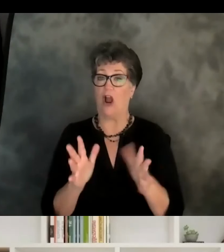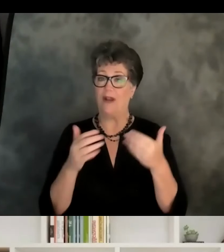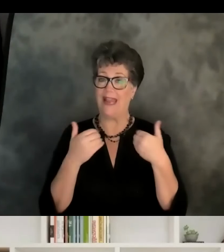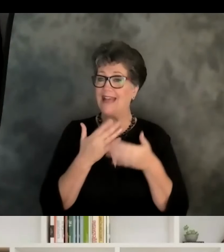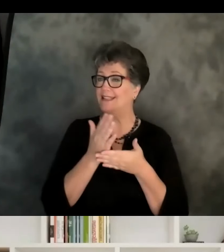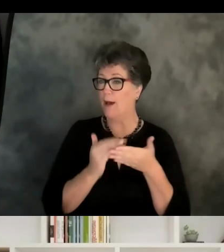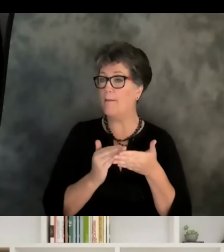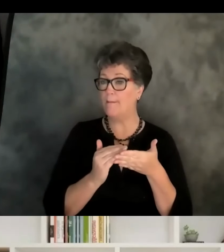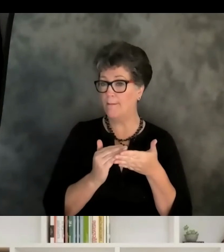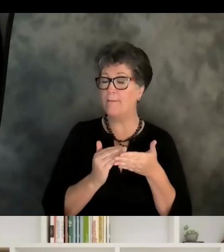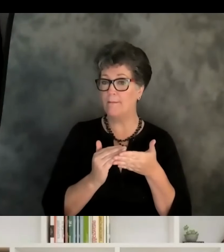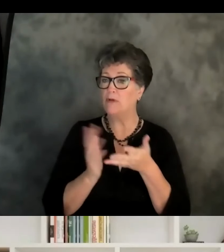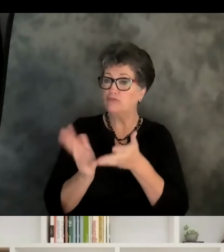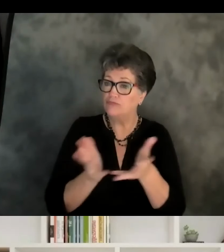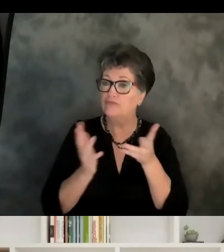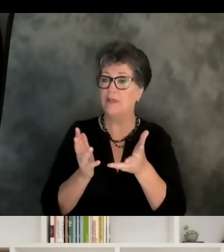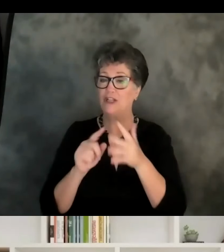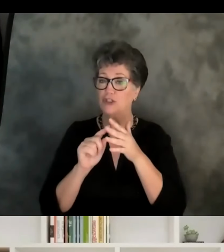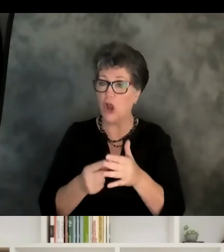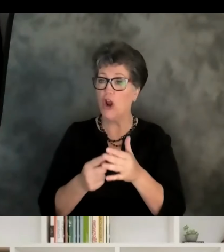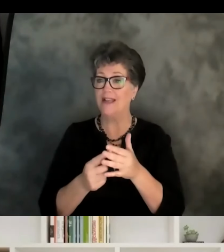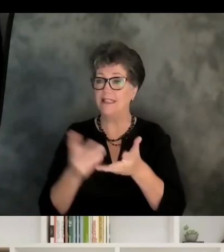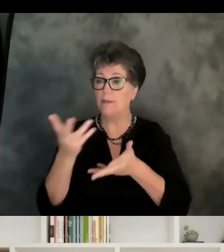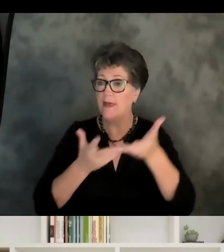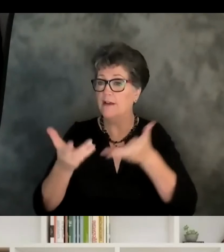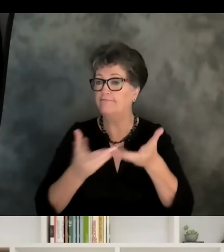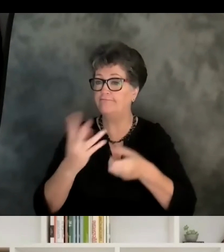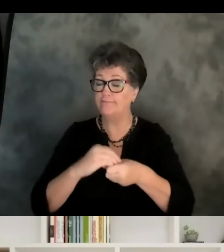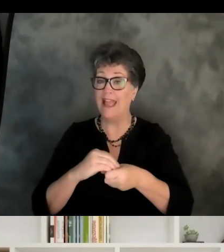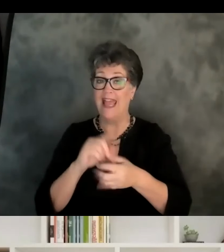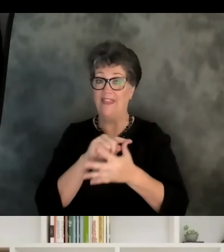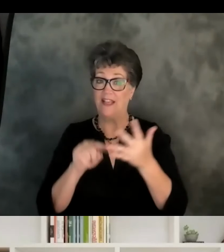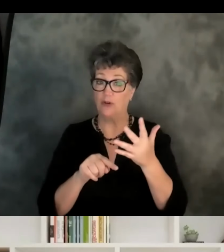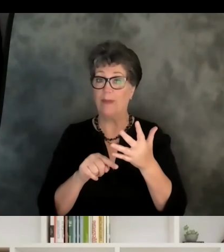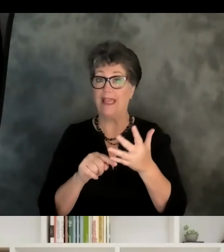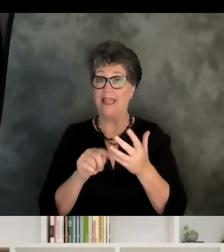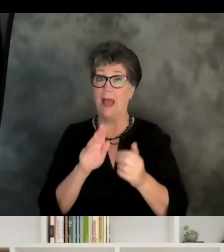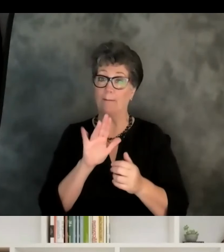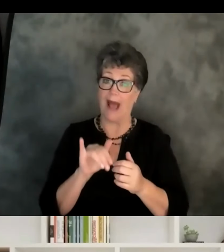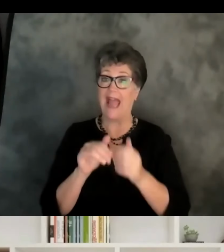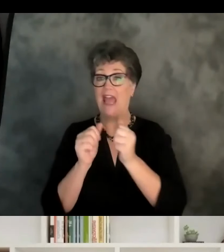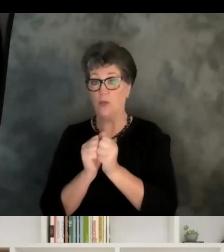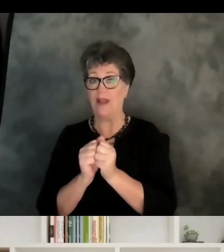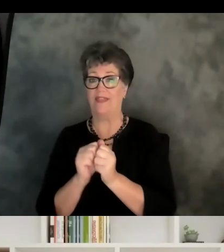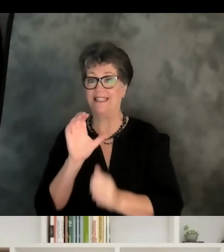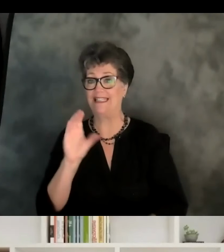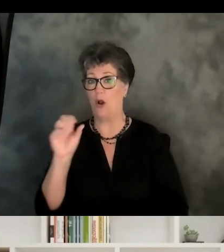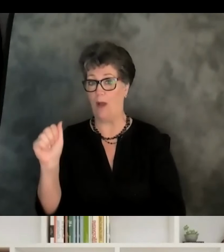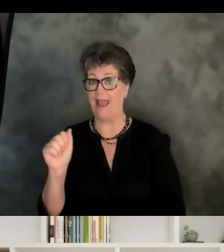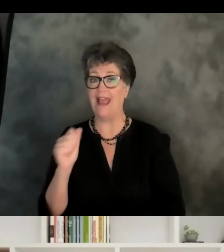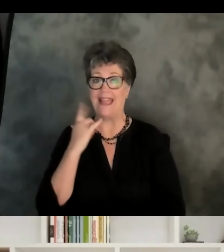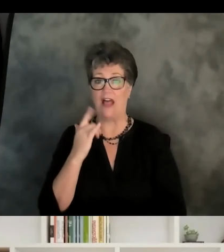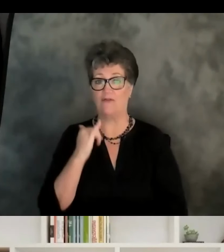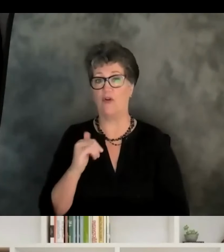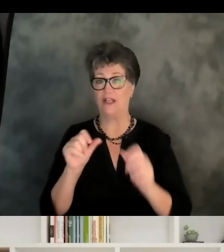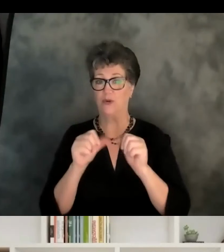some talks and have started some of the engagement with it. But for example, these will be buy-in with the California Commission on Aging, California